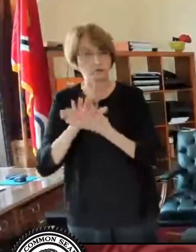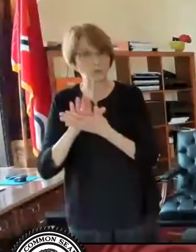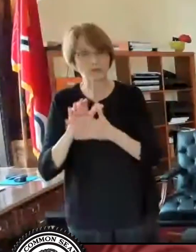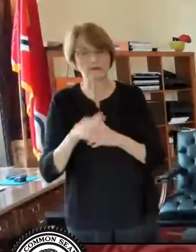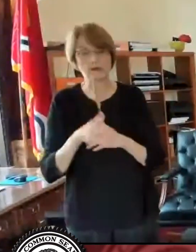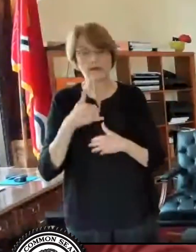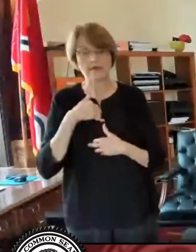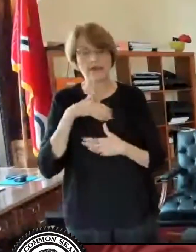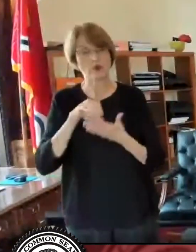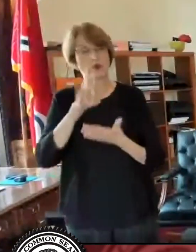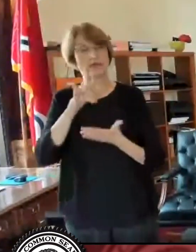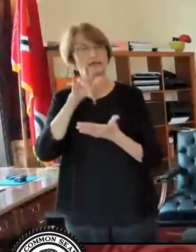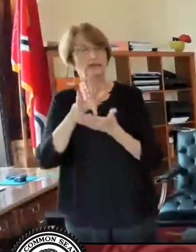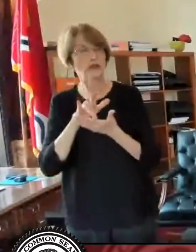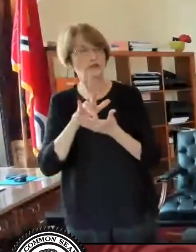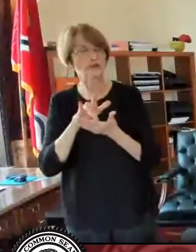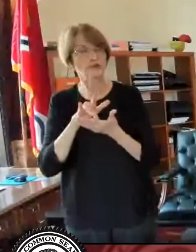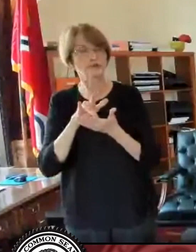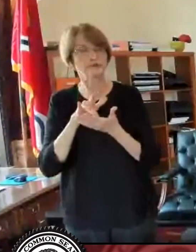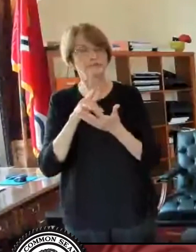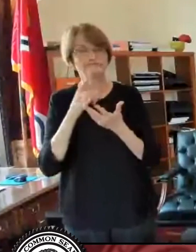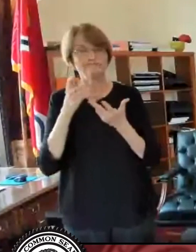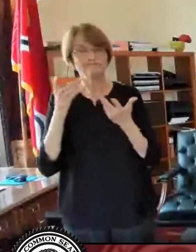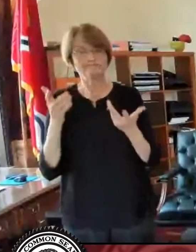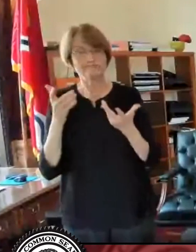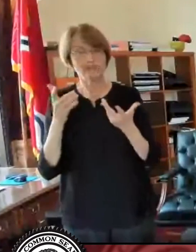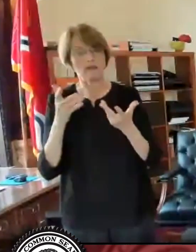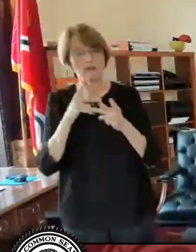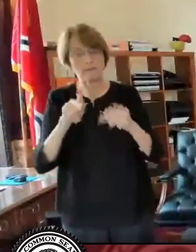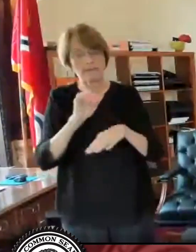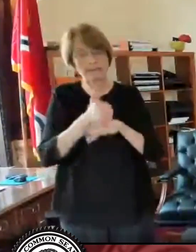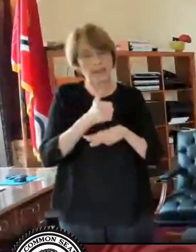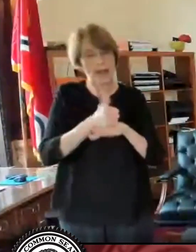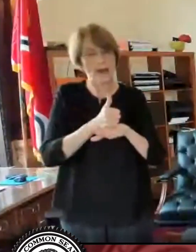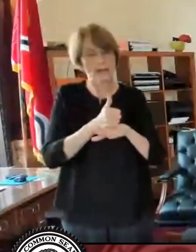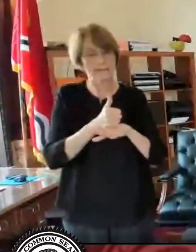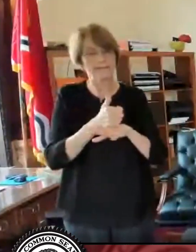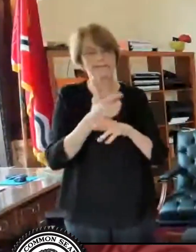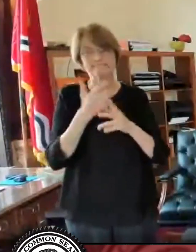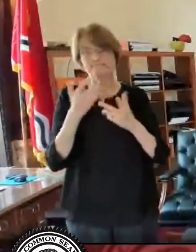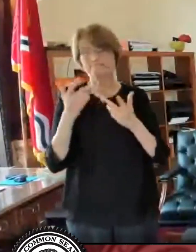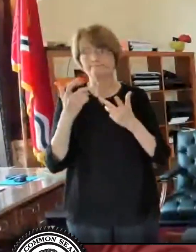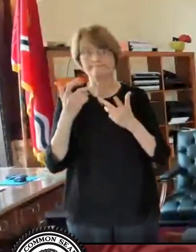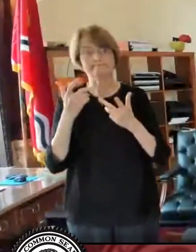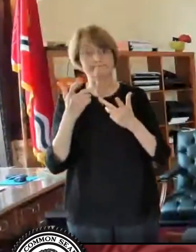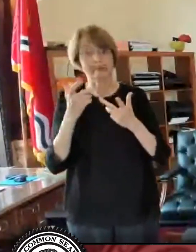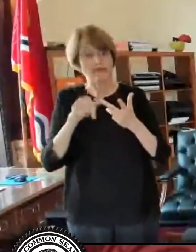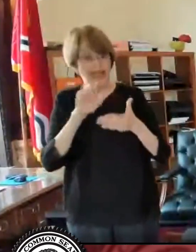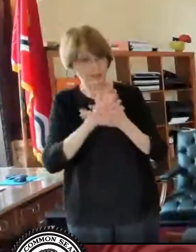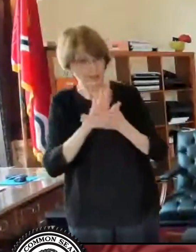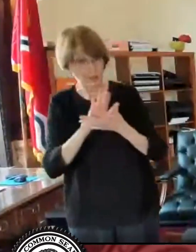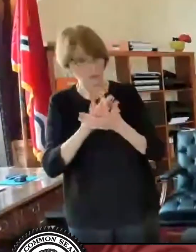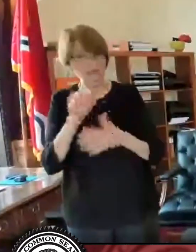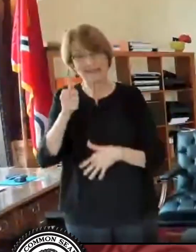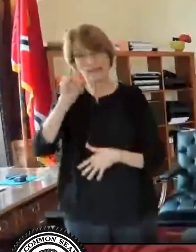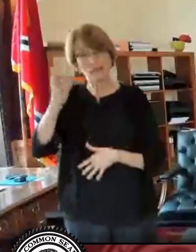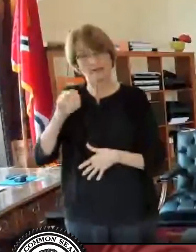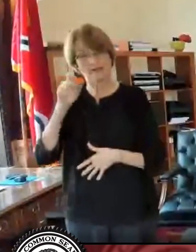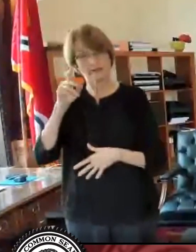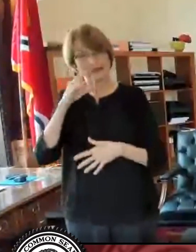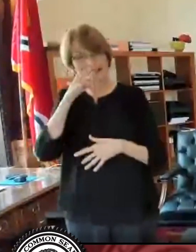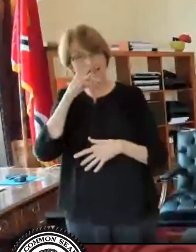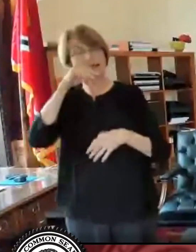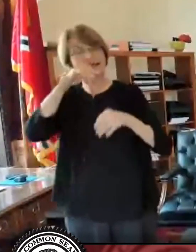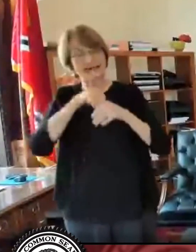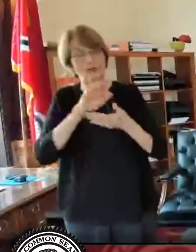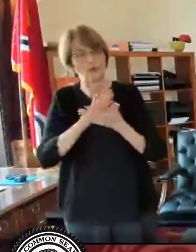learning centers, educational learning centers, where about 10% of their kids are going to those. They're still